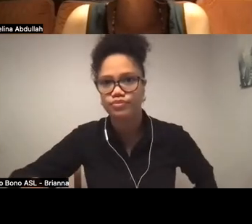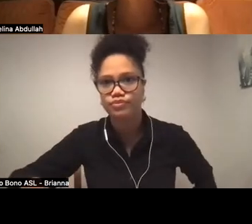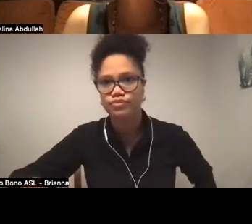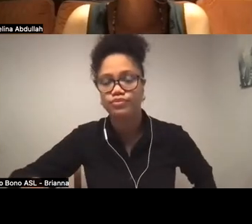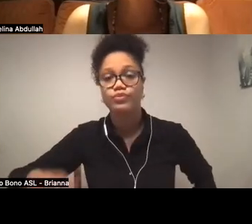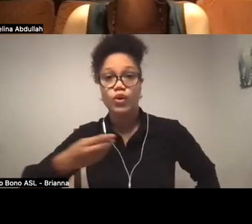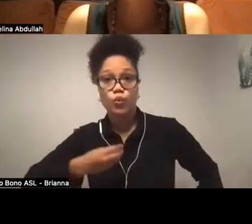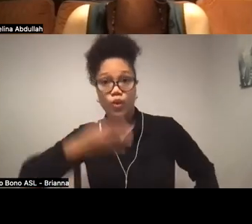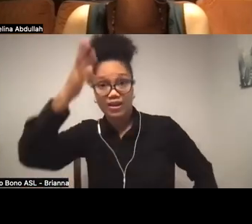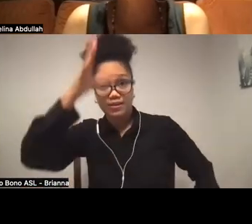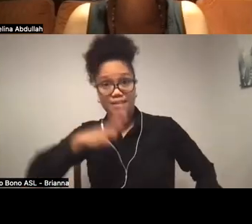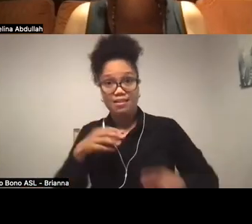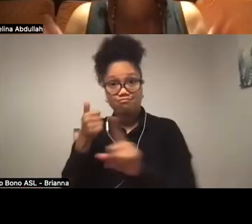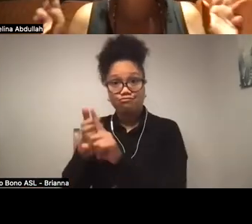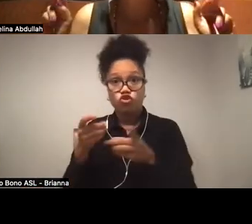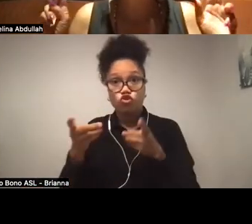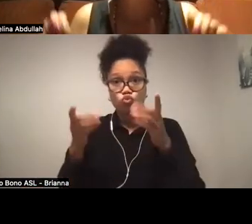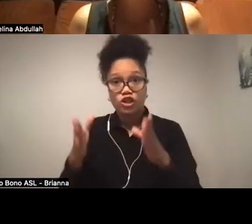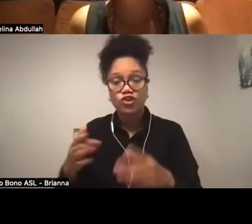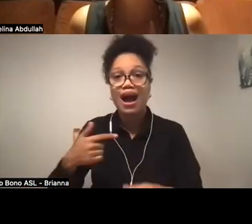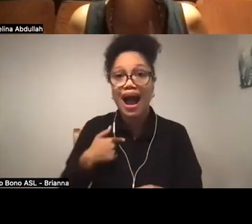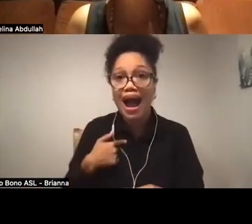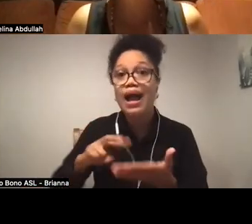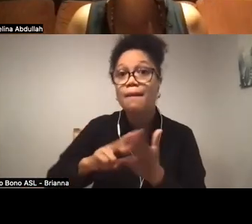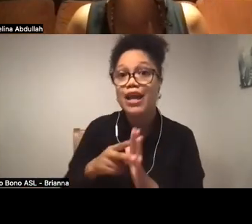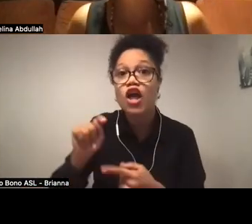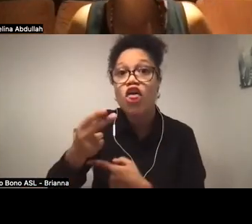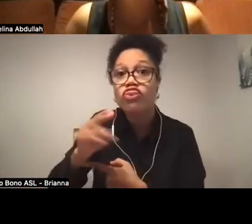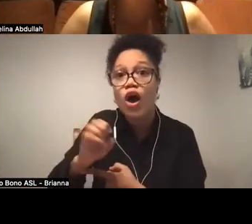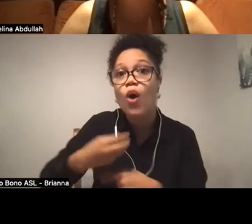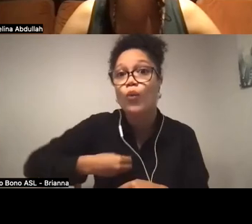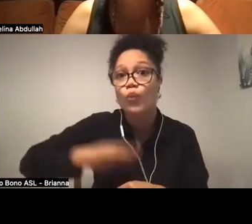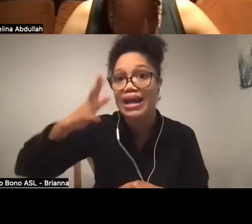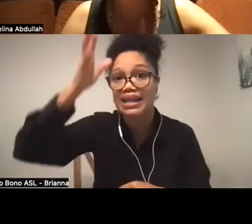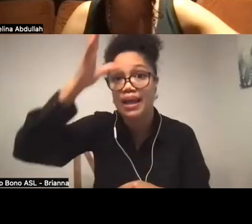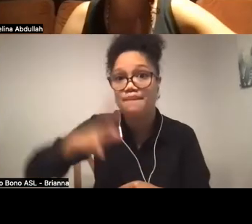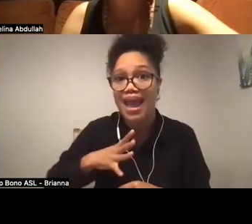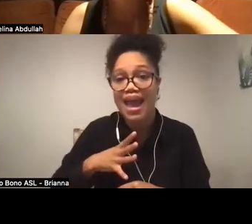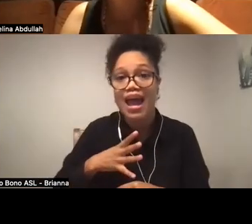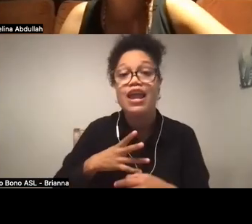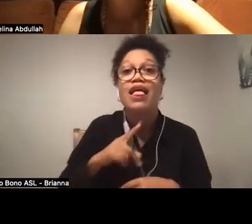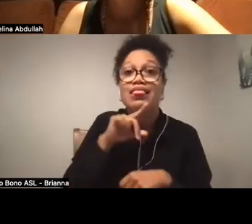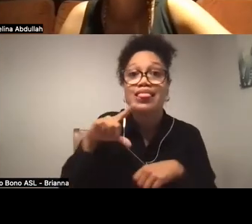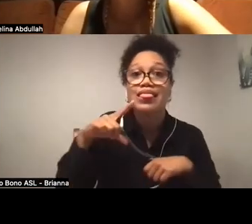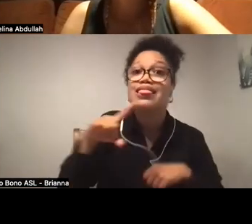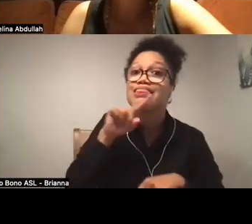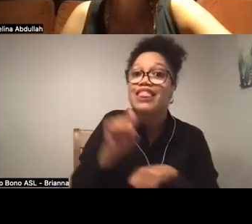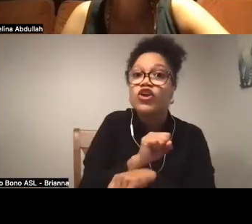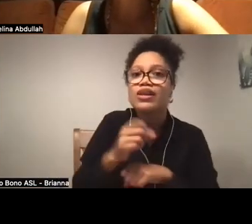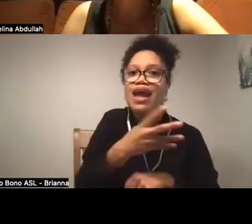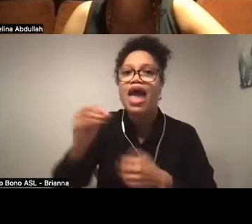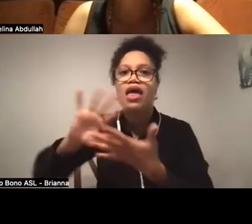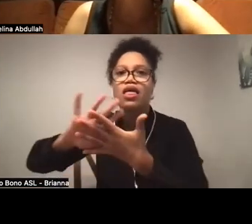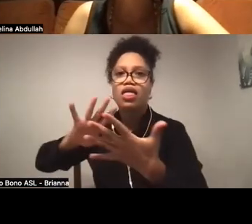white man who was the director, and I mean the white man literally, and I mean the white man figuratively, right? The white man who